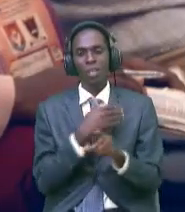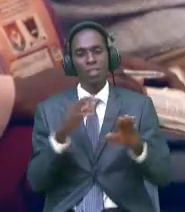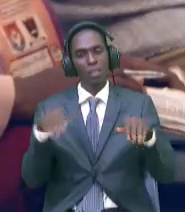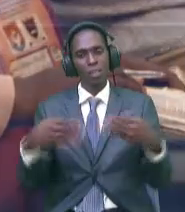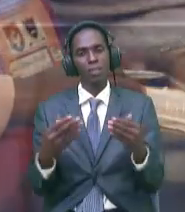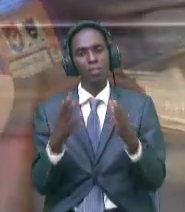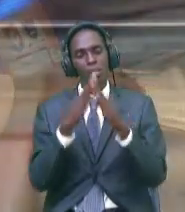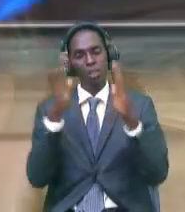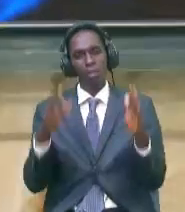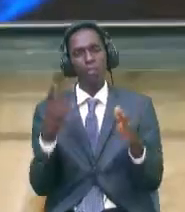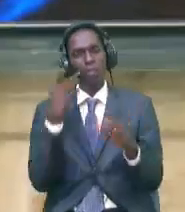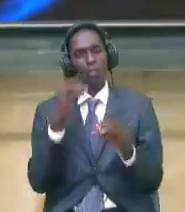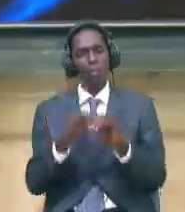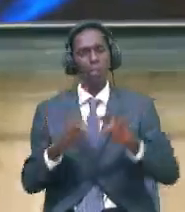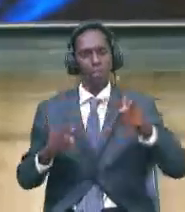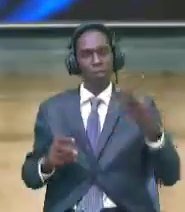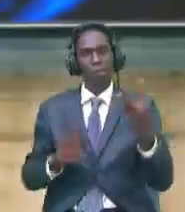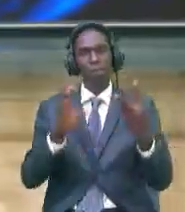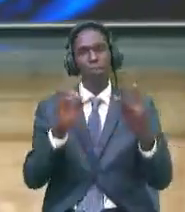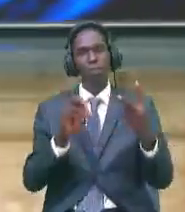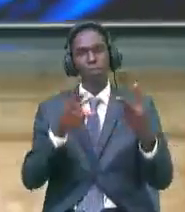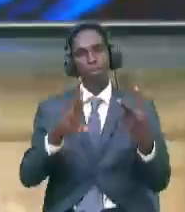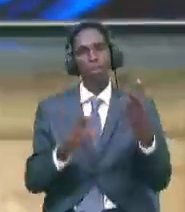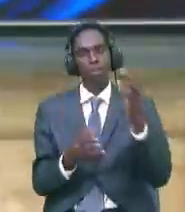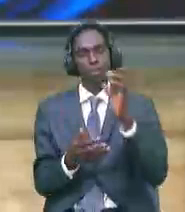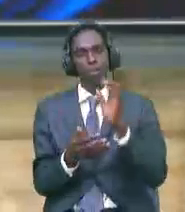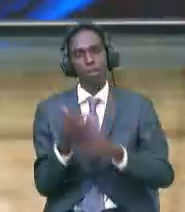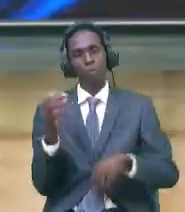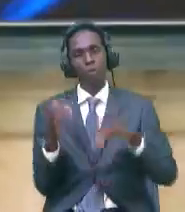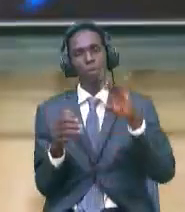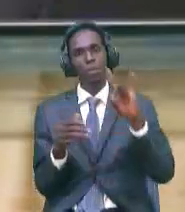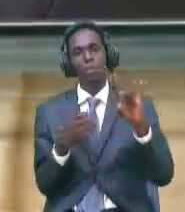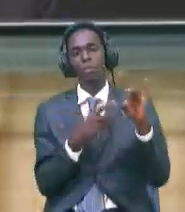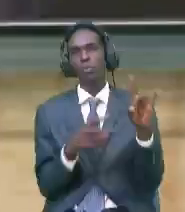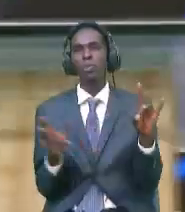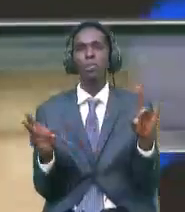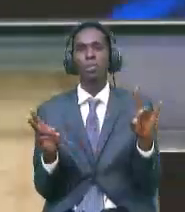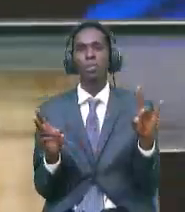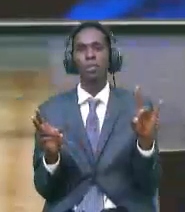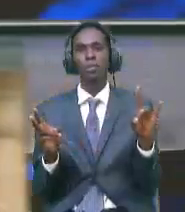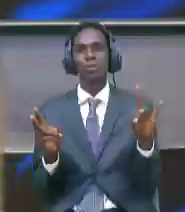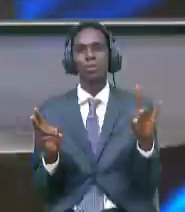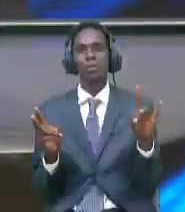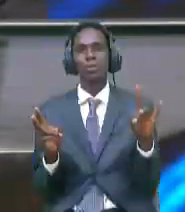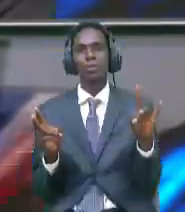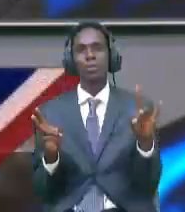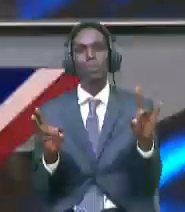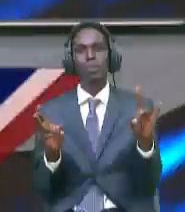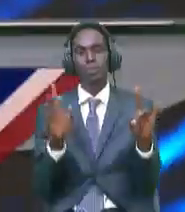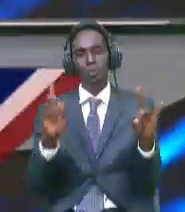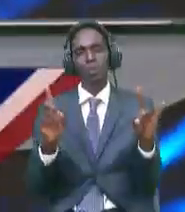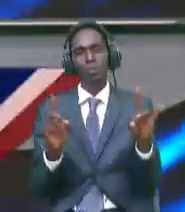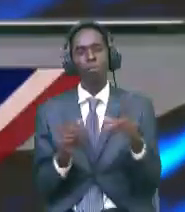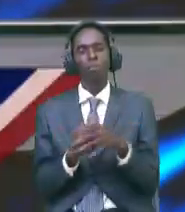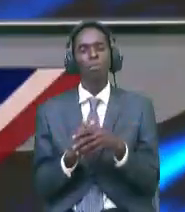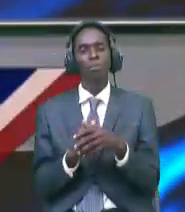Corinthians chapter 8, I'm reading from verse 1. 2 Corinthians chapter 8, reading from verse 1.